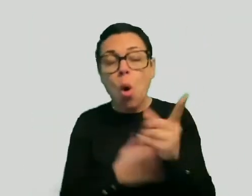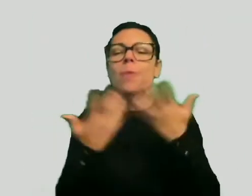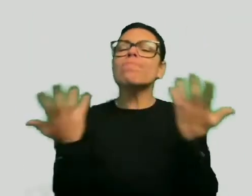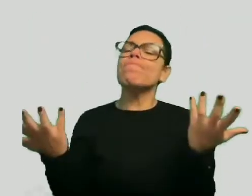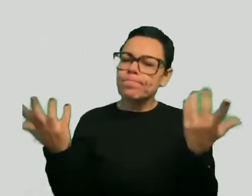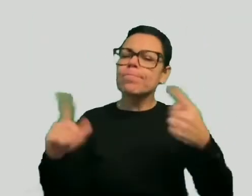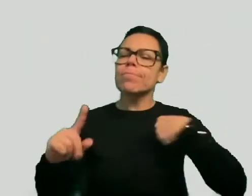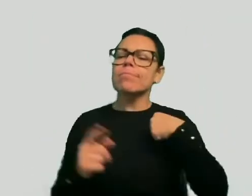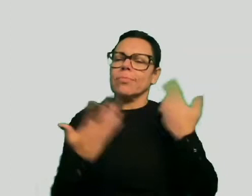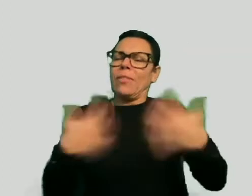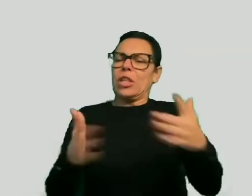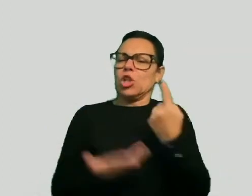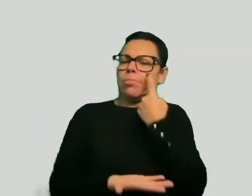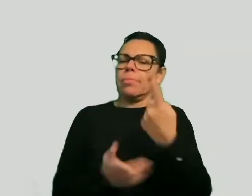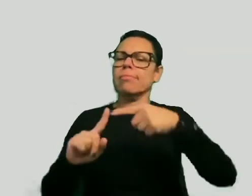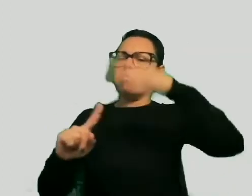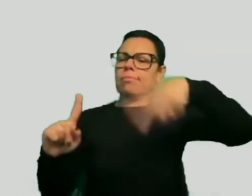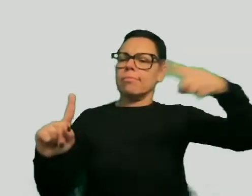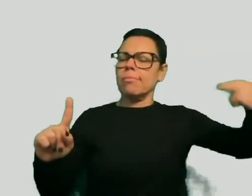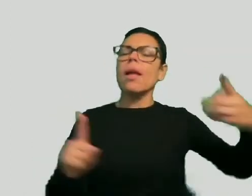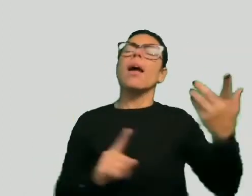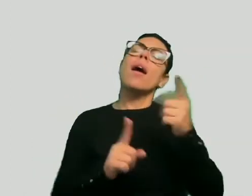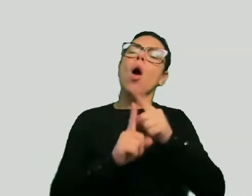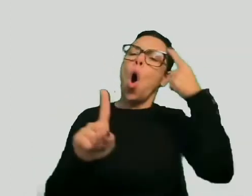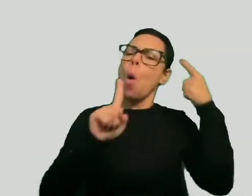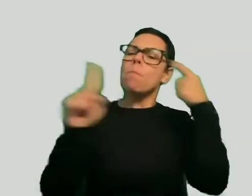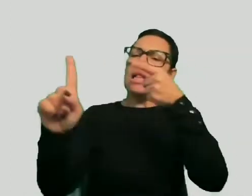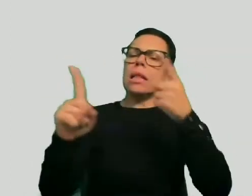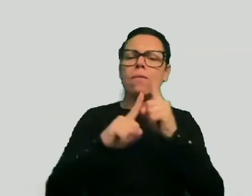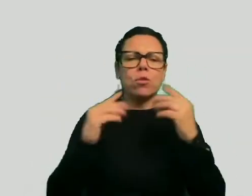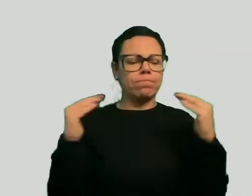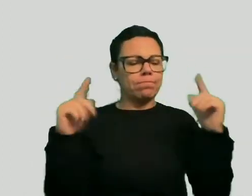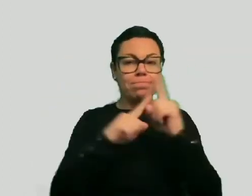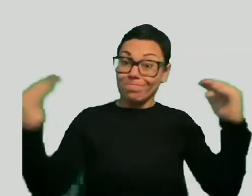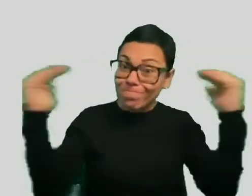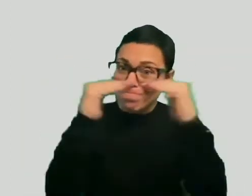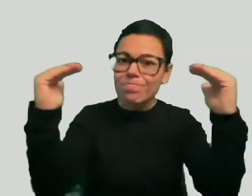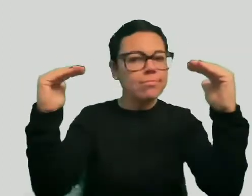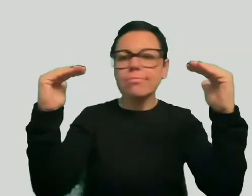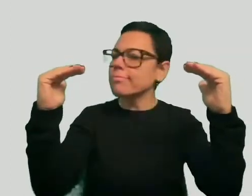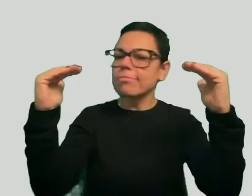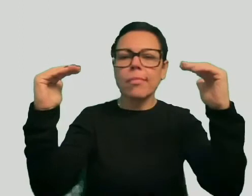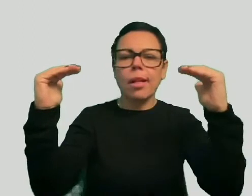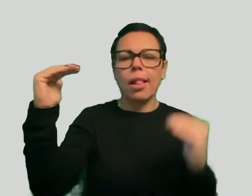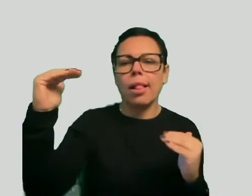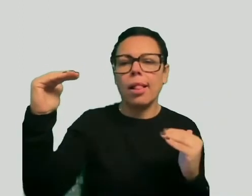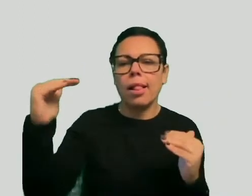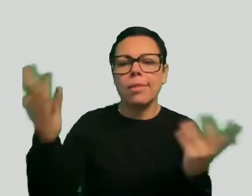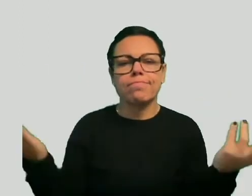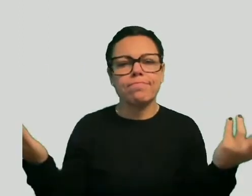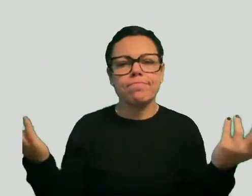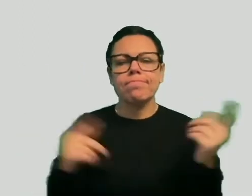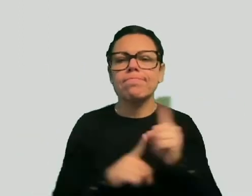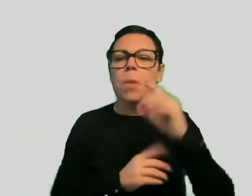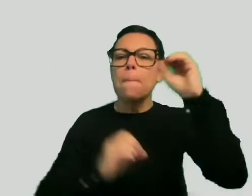gender equality remains extremely low in the European Union. And this applies as